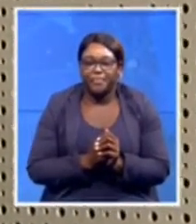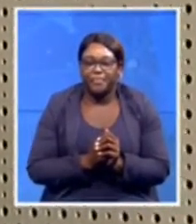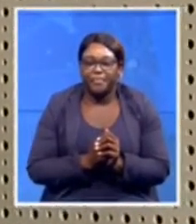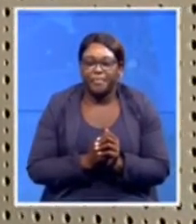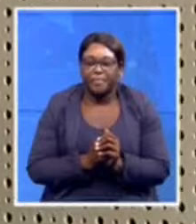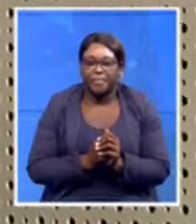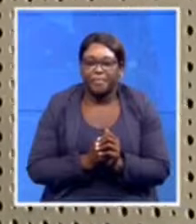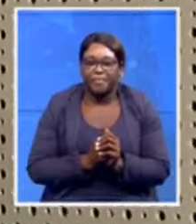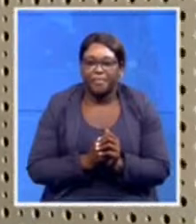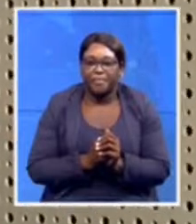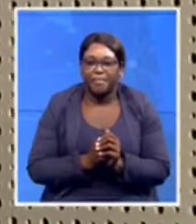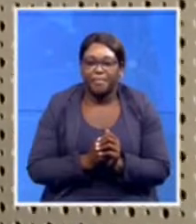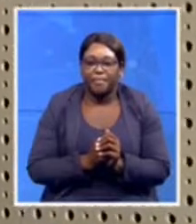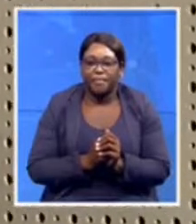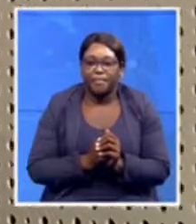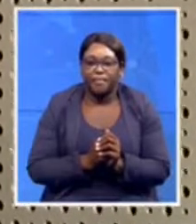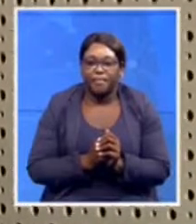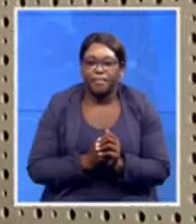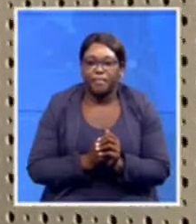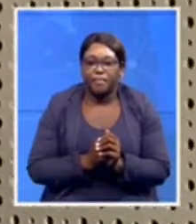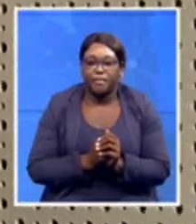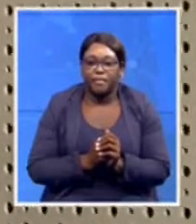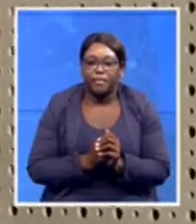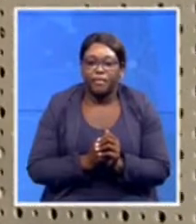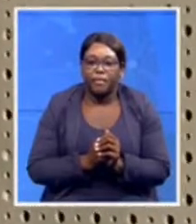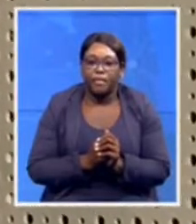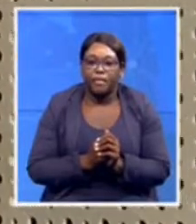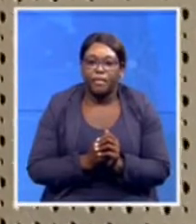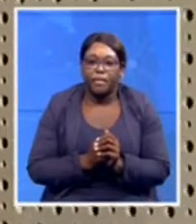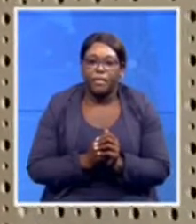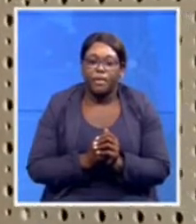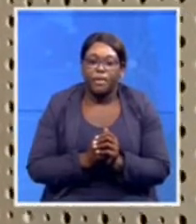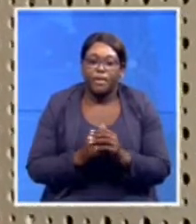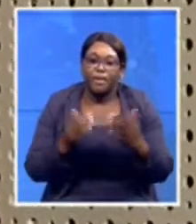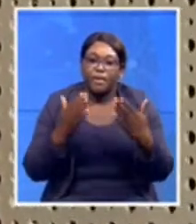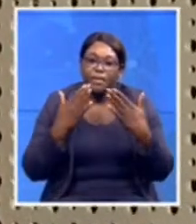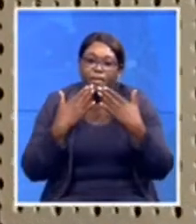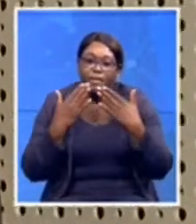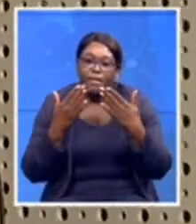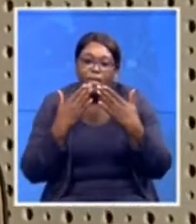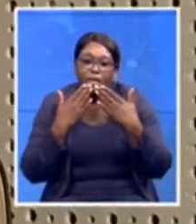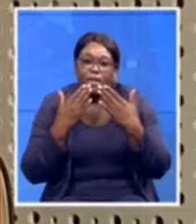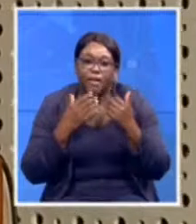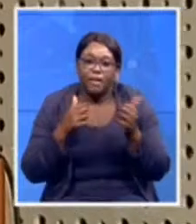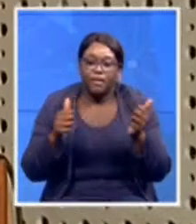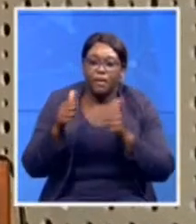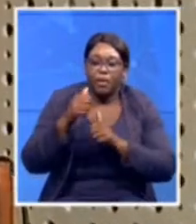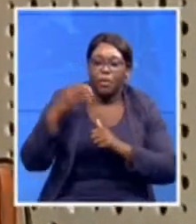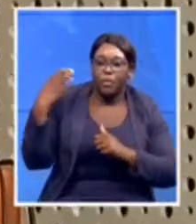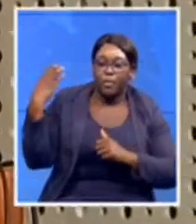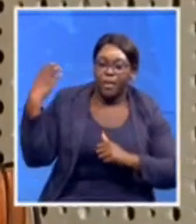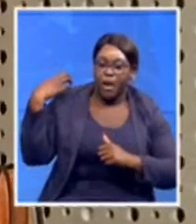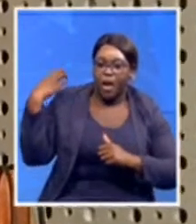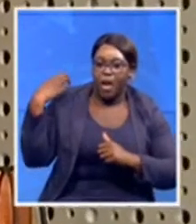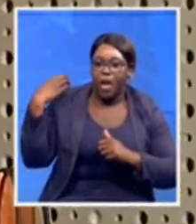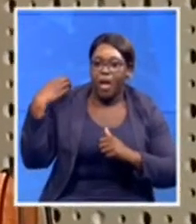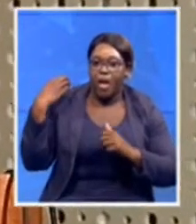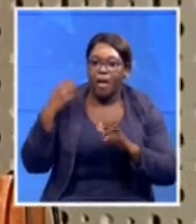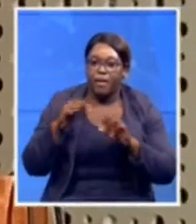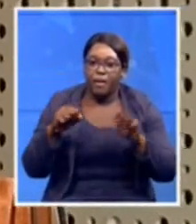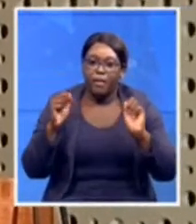Thank you very much to the Deputy Minister, our Chairperson, members of Council, and Program Director, our Interim